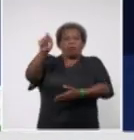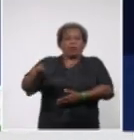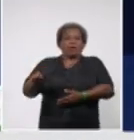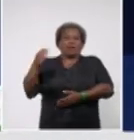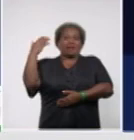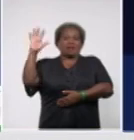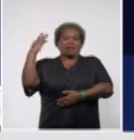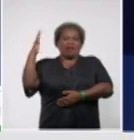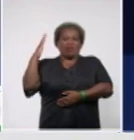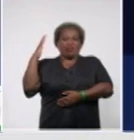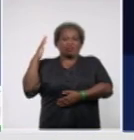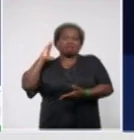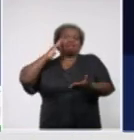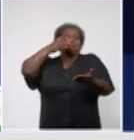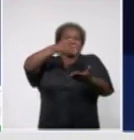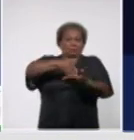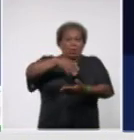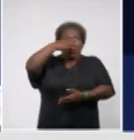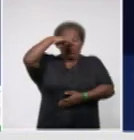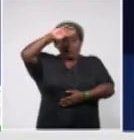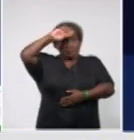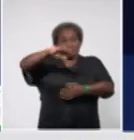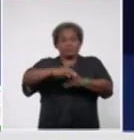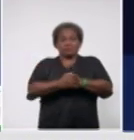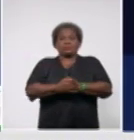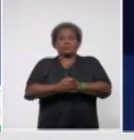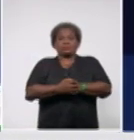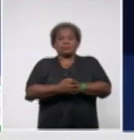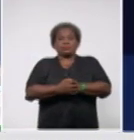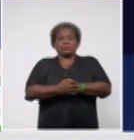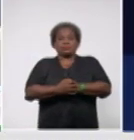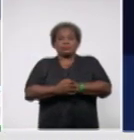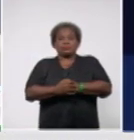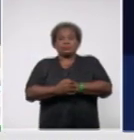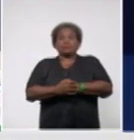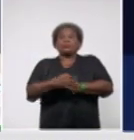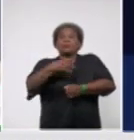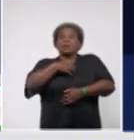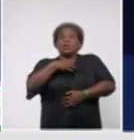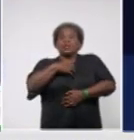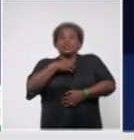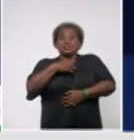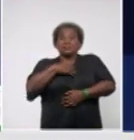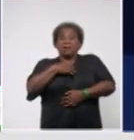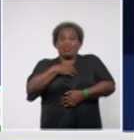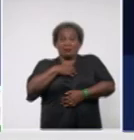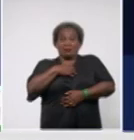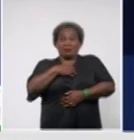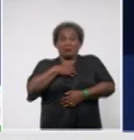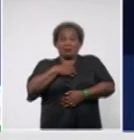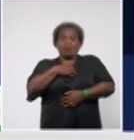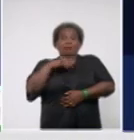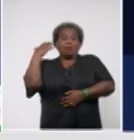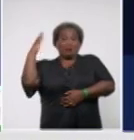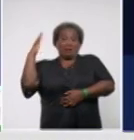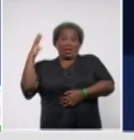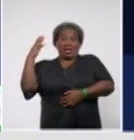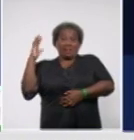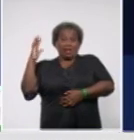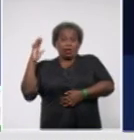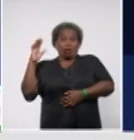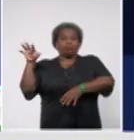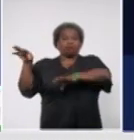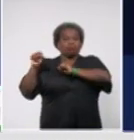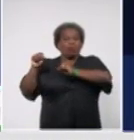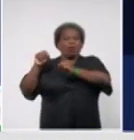Of the 43 positive cases diagnosed yesterday, 42 are Cubans, and one is a